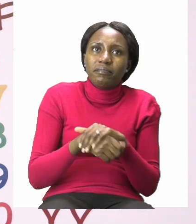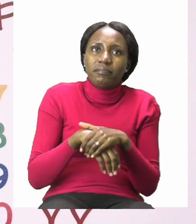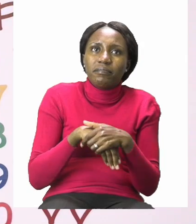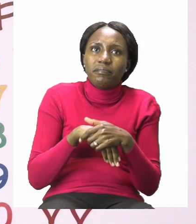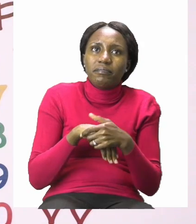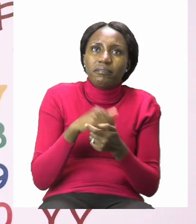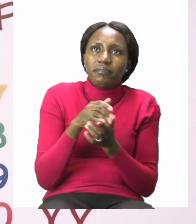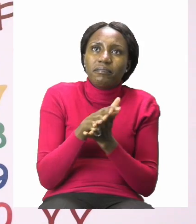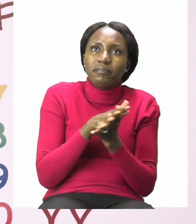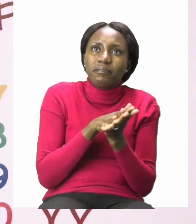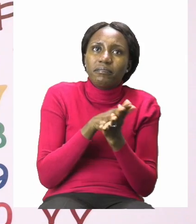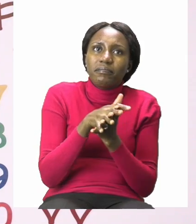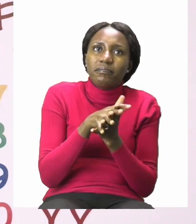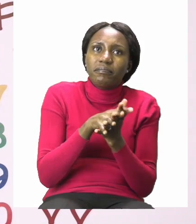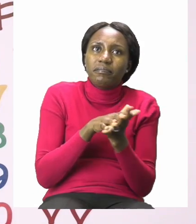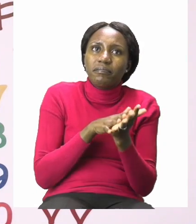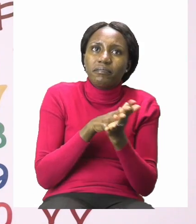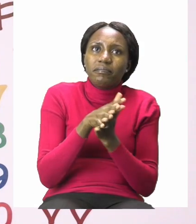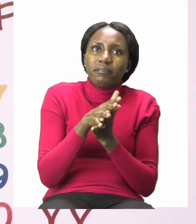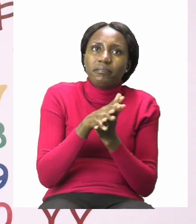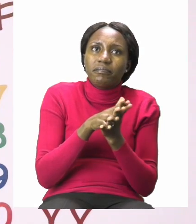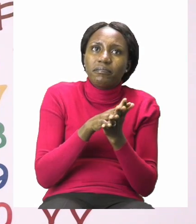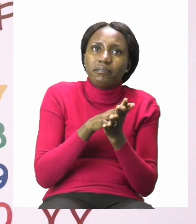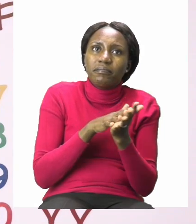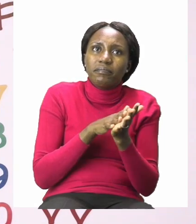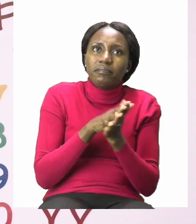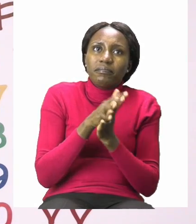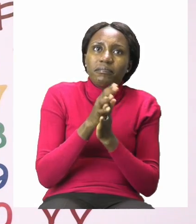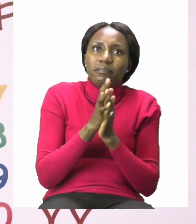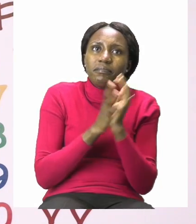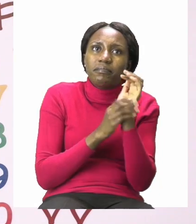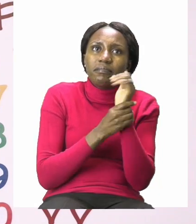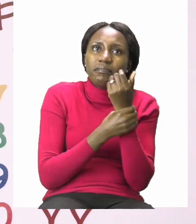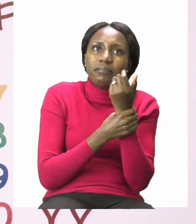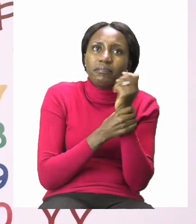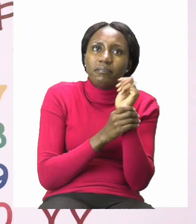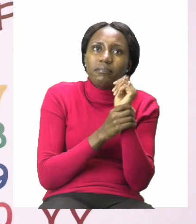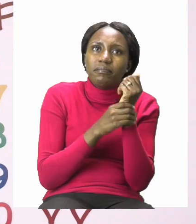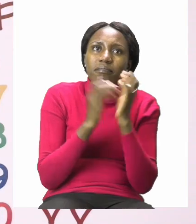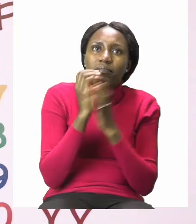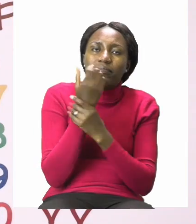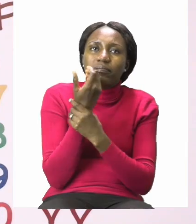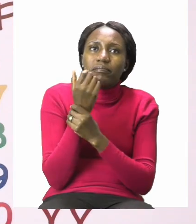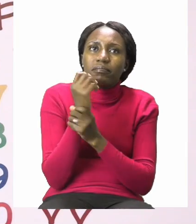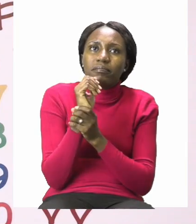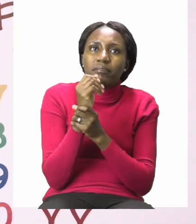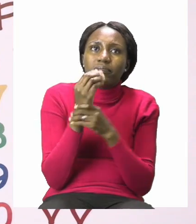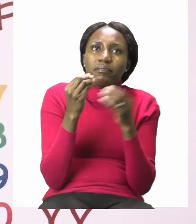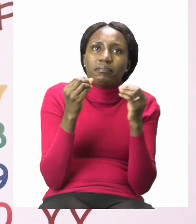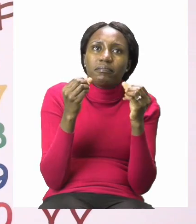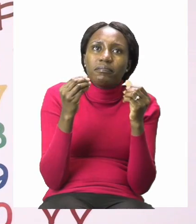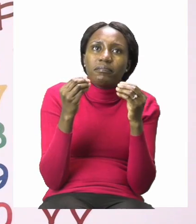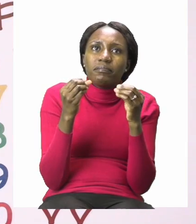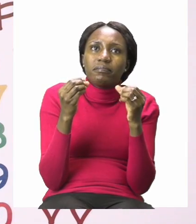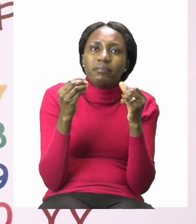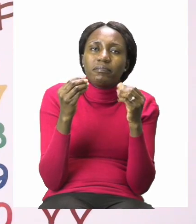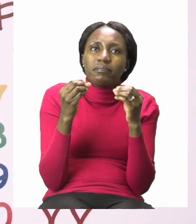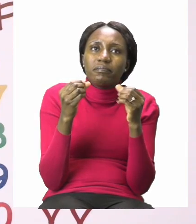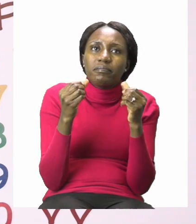in between our fingers, on our wrists, and our fingertips